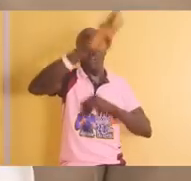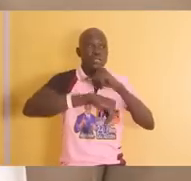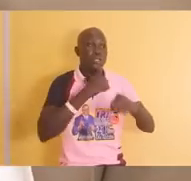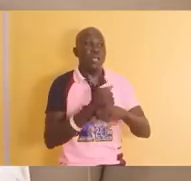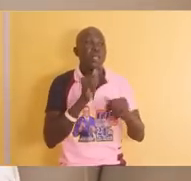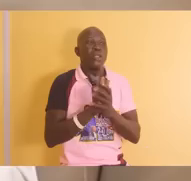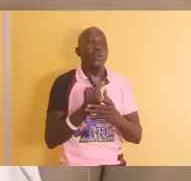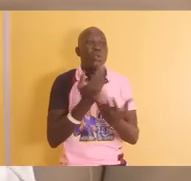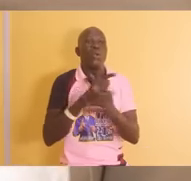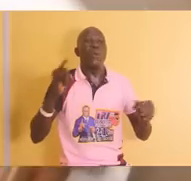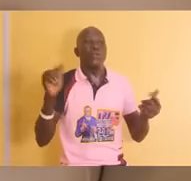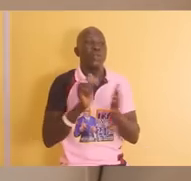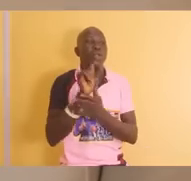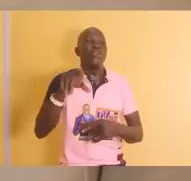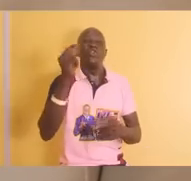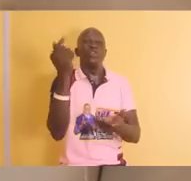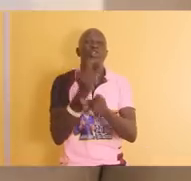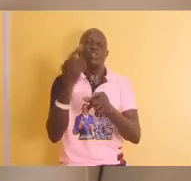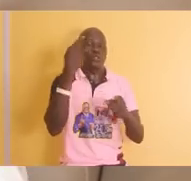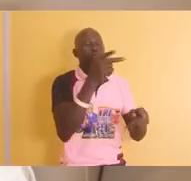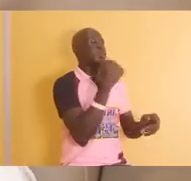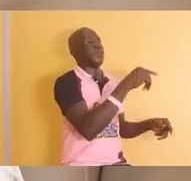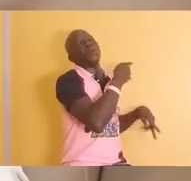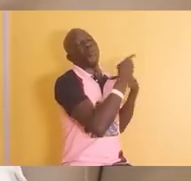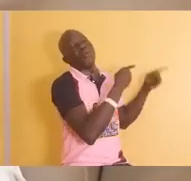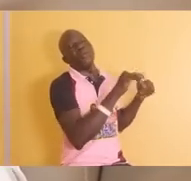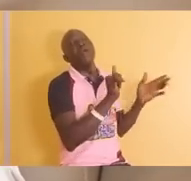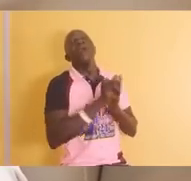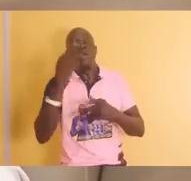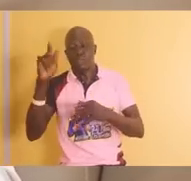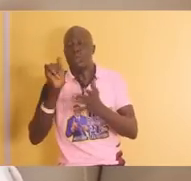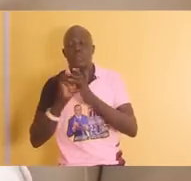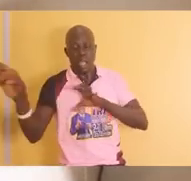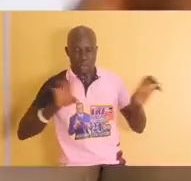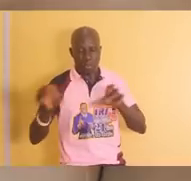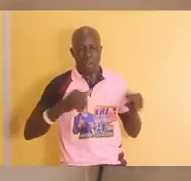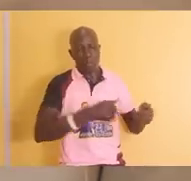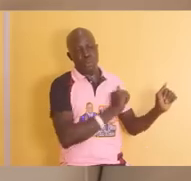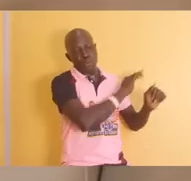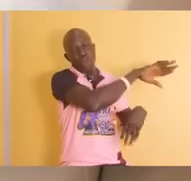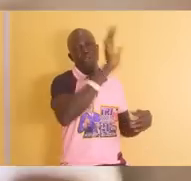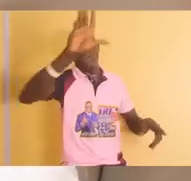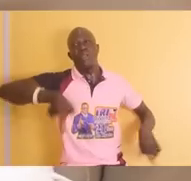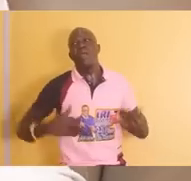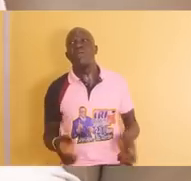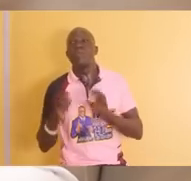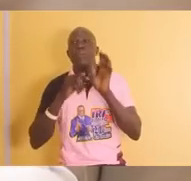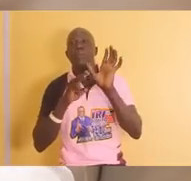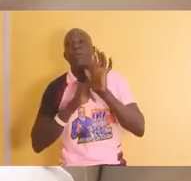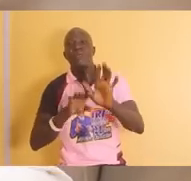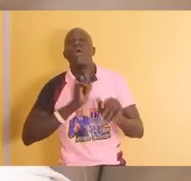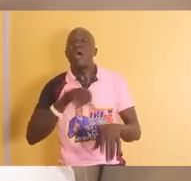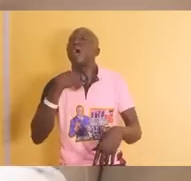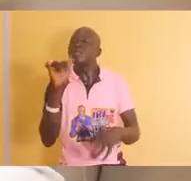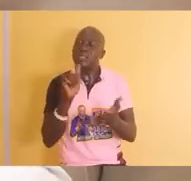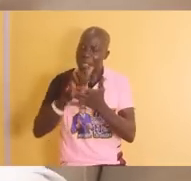you oh my god it will come you wanna for you can only just come and see the prophet and see what the prophet has I hear God of form your life will manifest be a